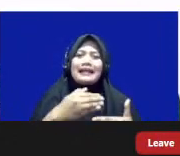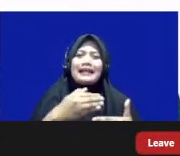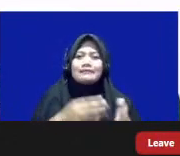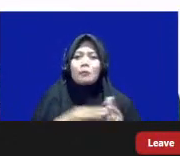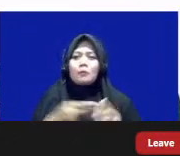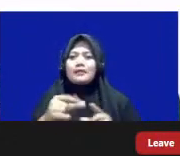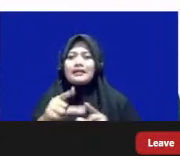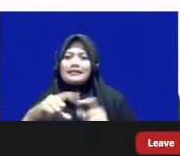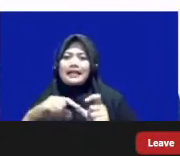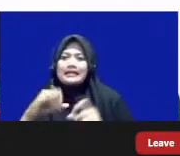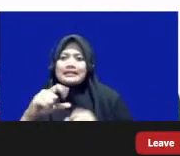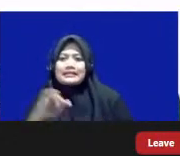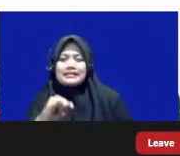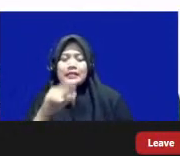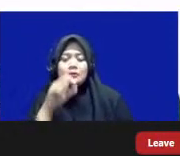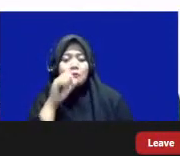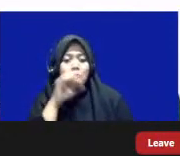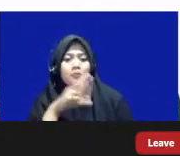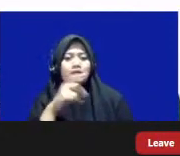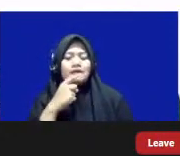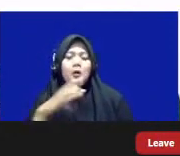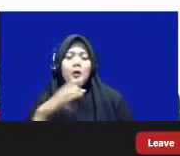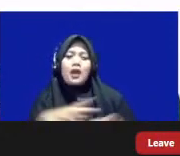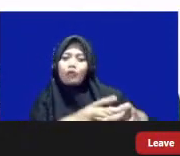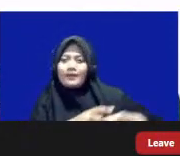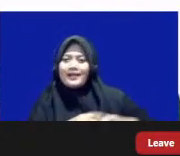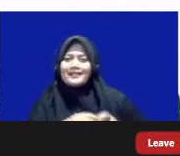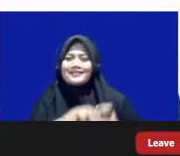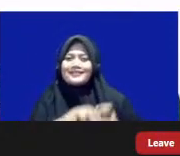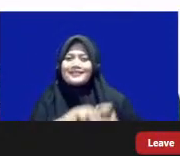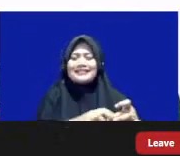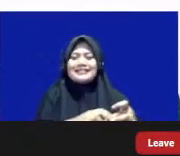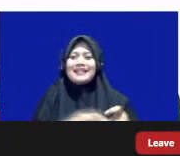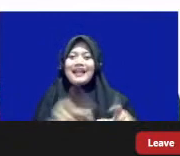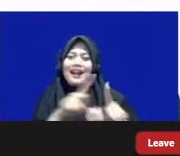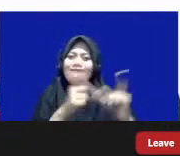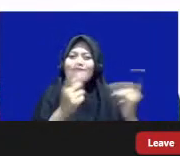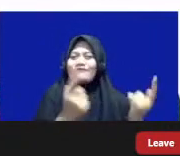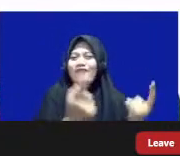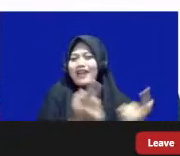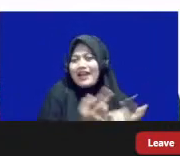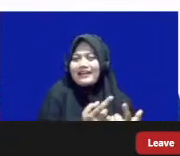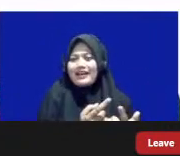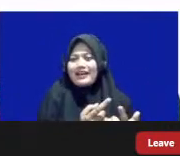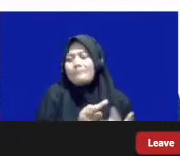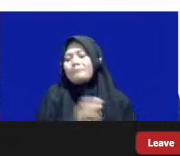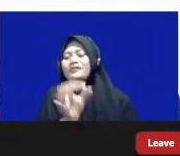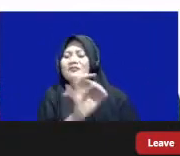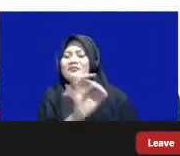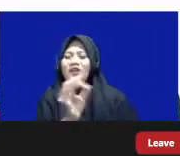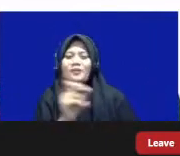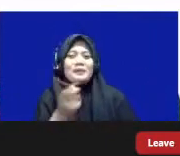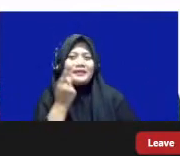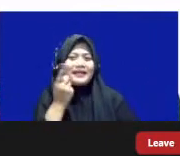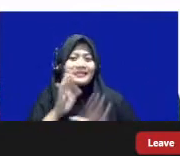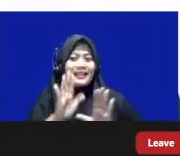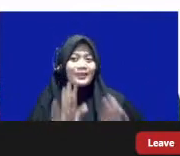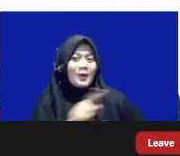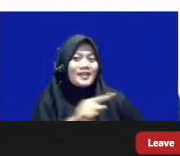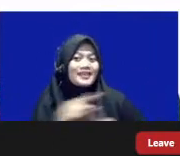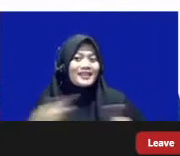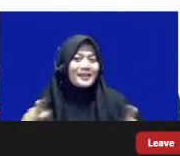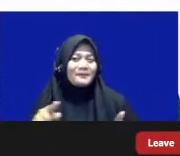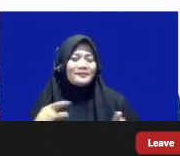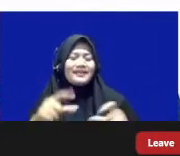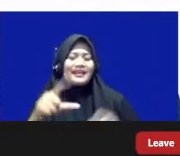among different agencies, organizations, not just between governments, but also between the NGOs, private sectors, and other groups